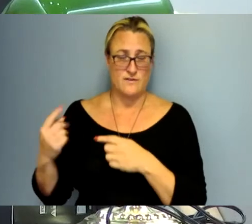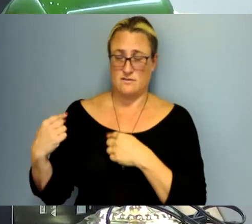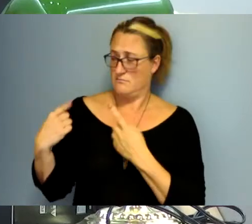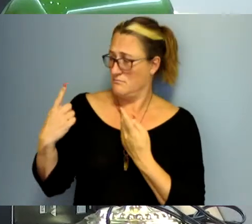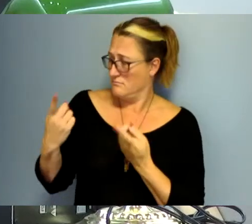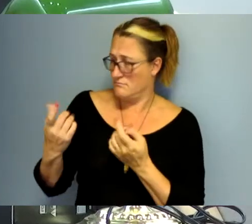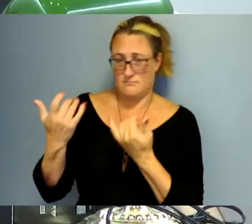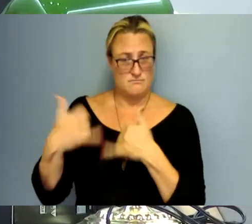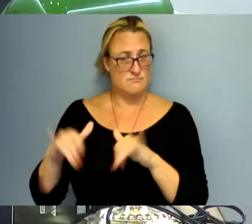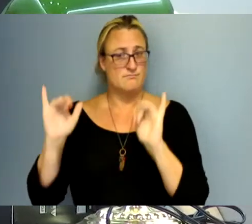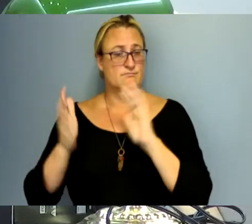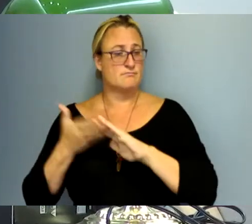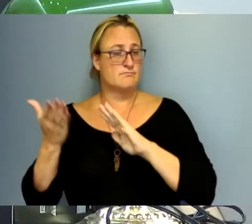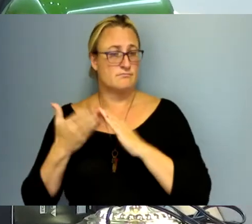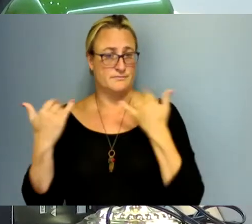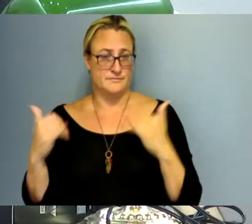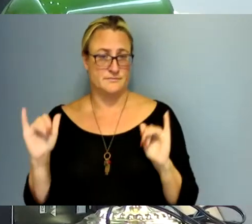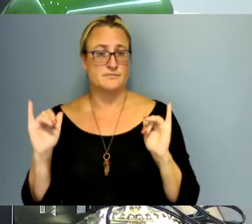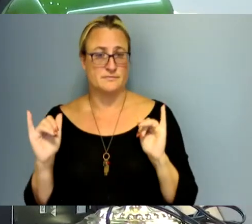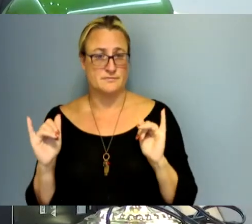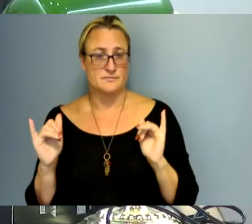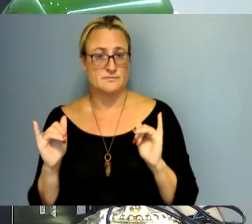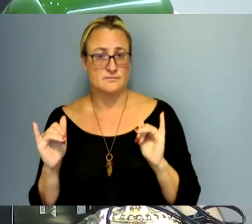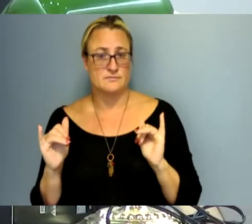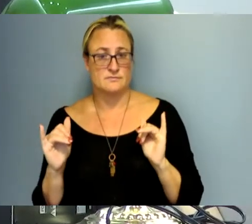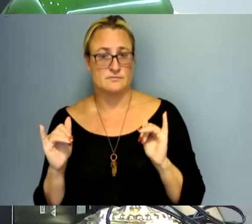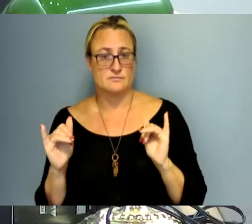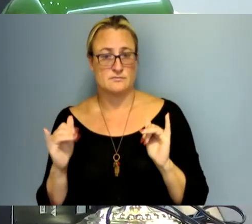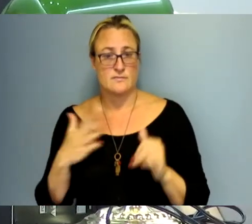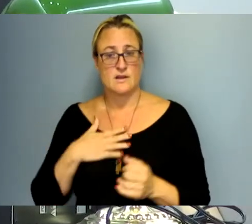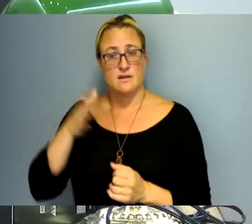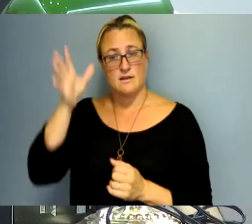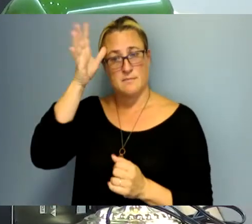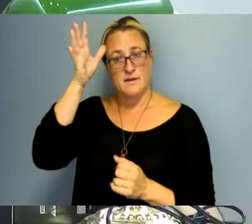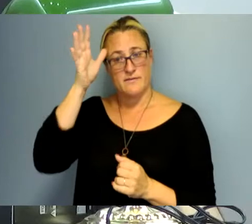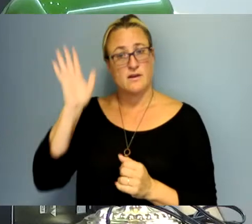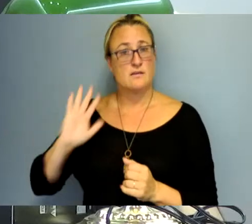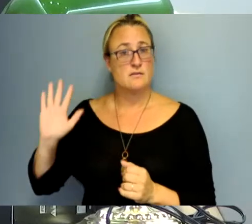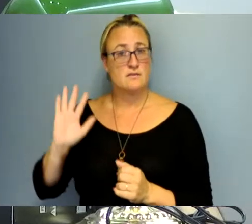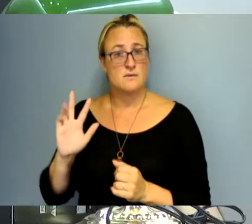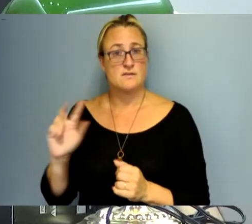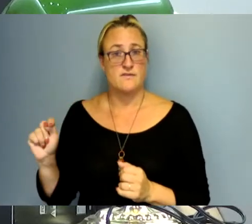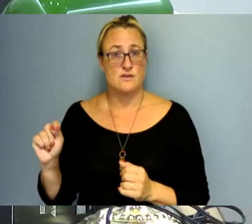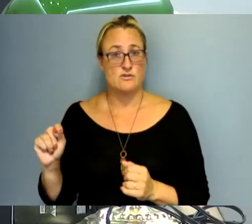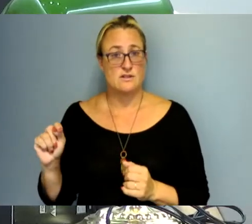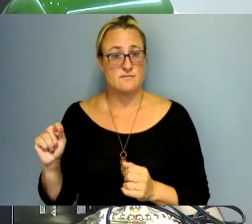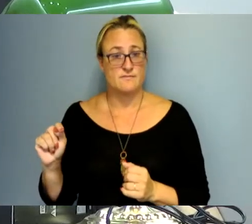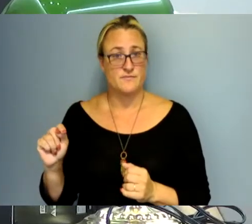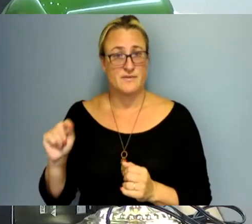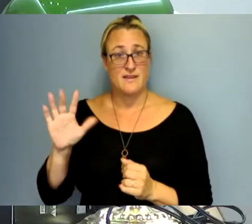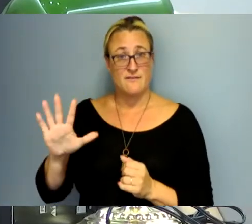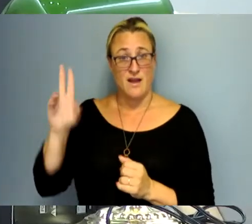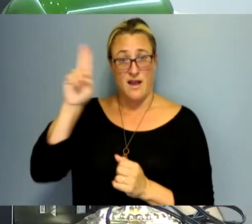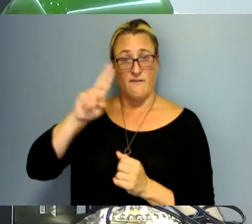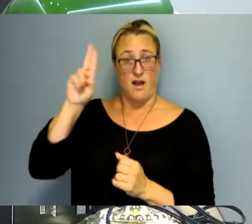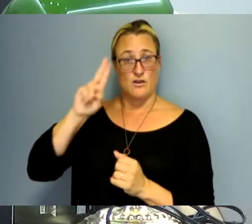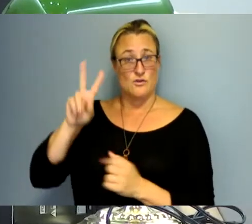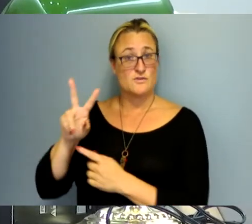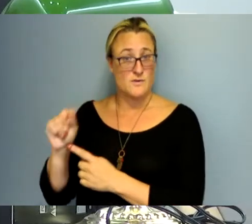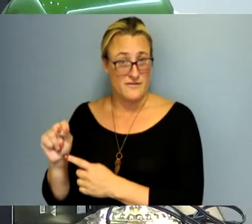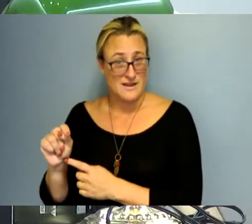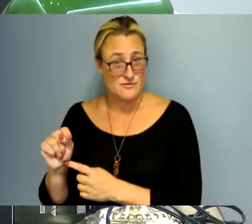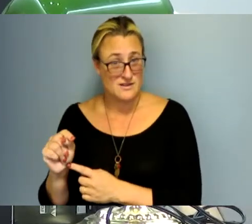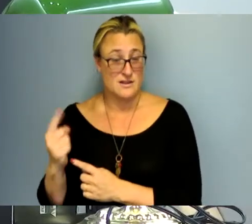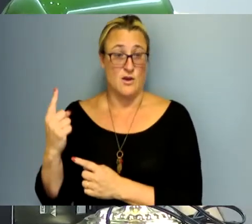country. So my father was a veteran, 5 uncles who were veterans. 1